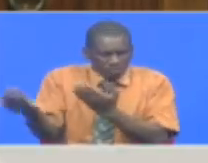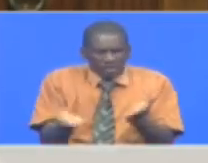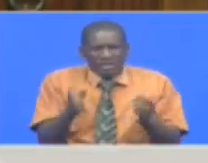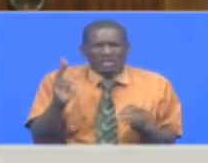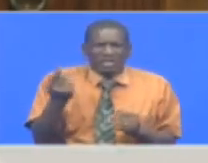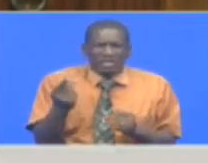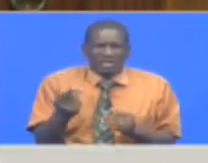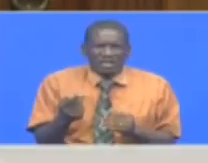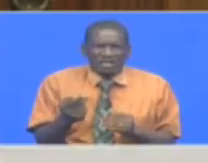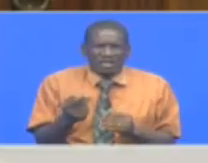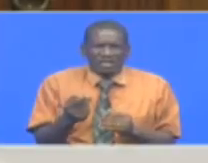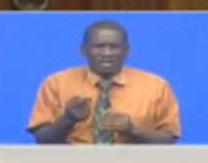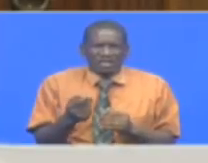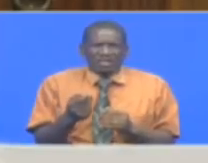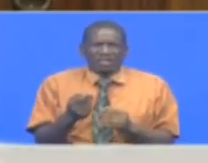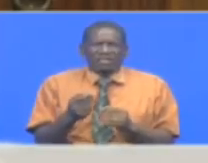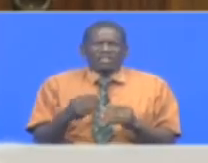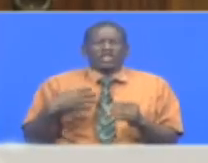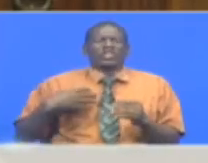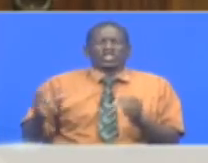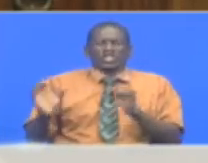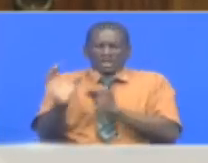the developed countries